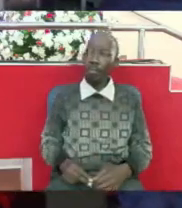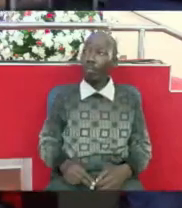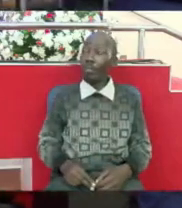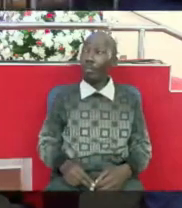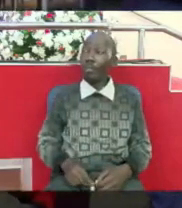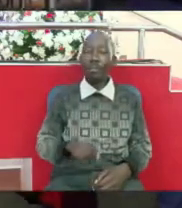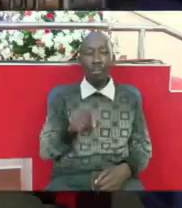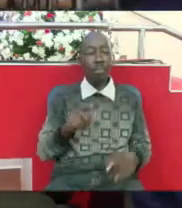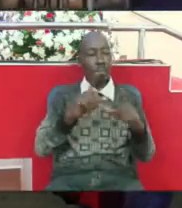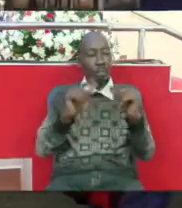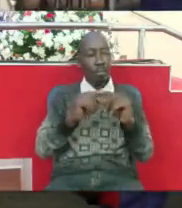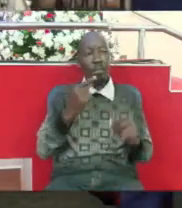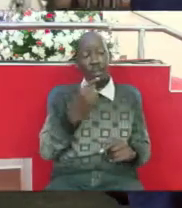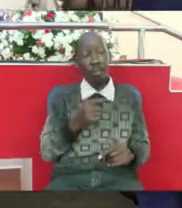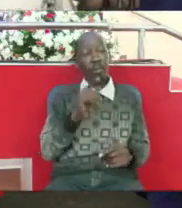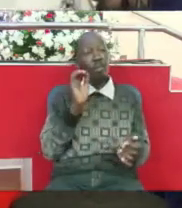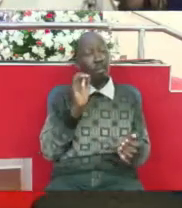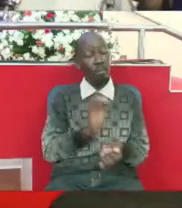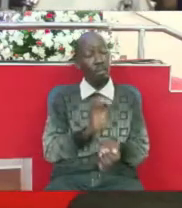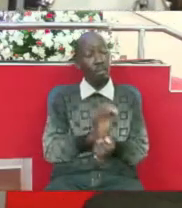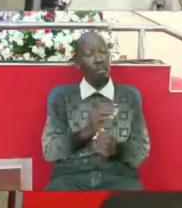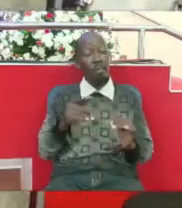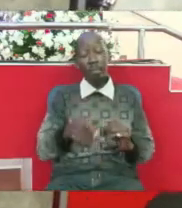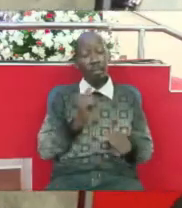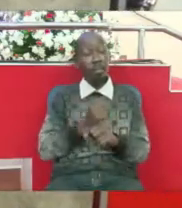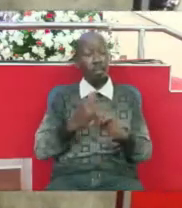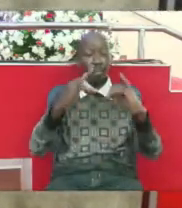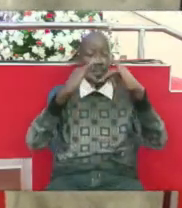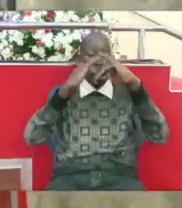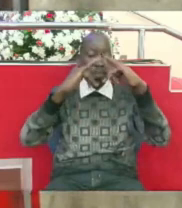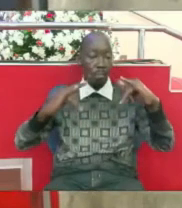The scripture says it's folded up like a tent